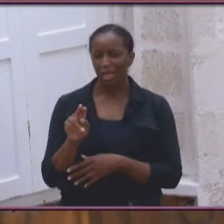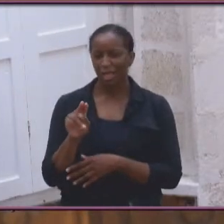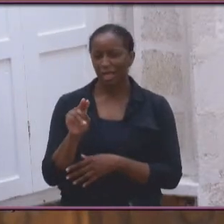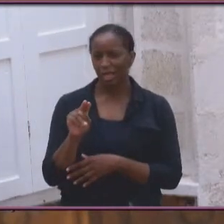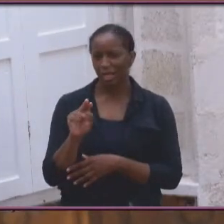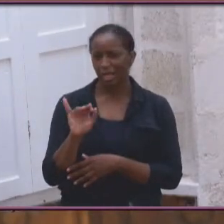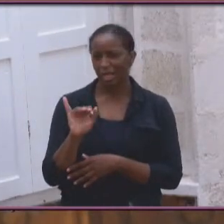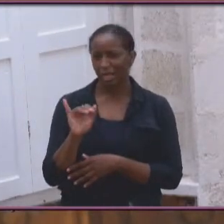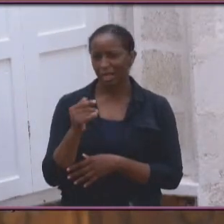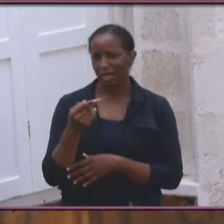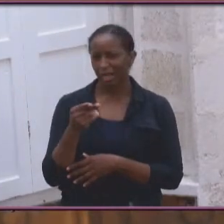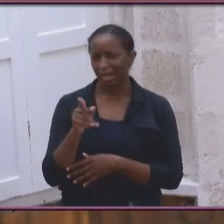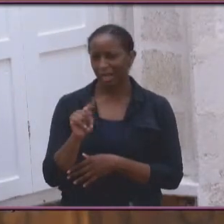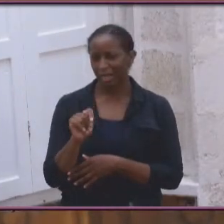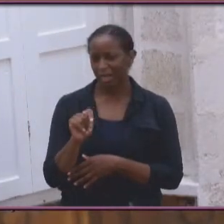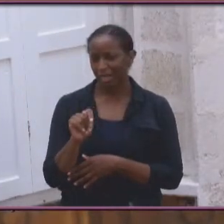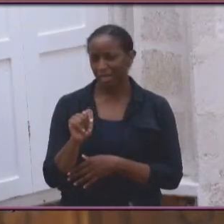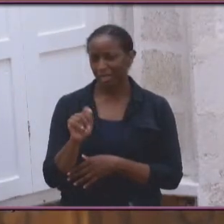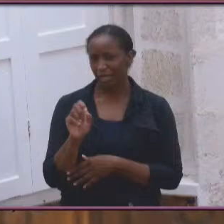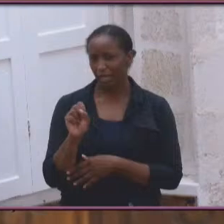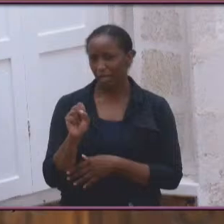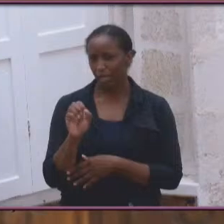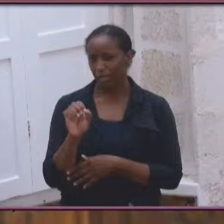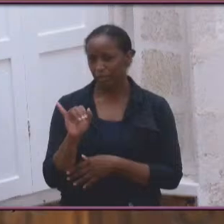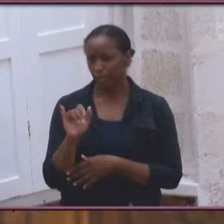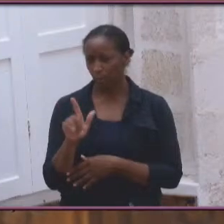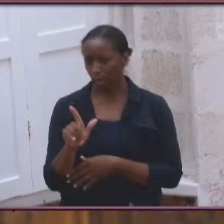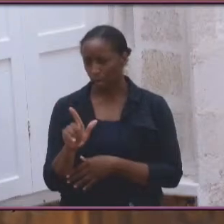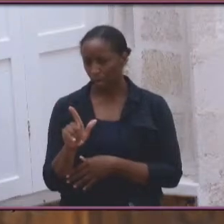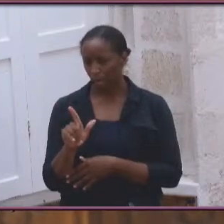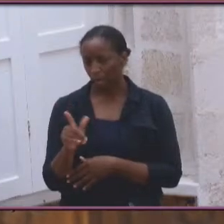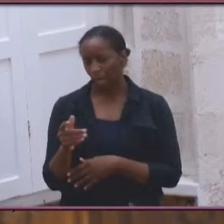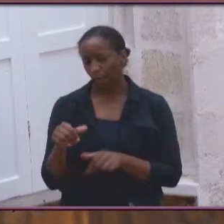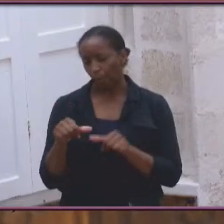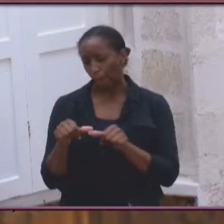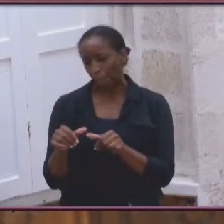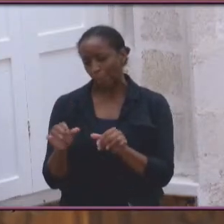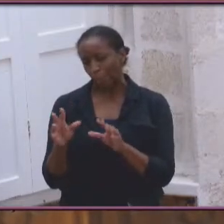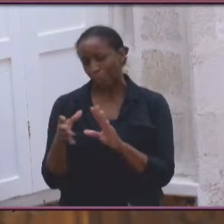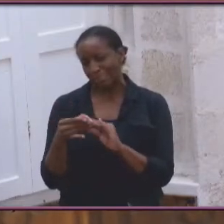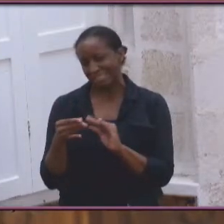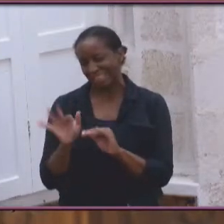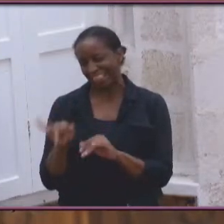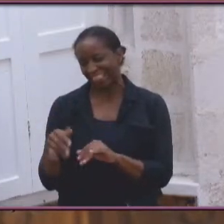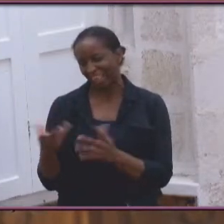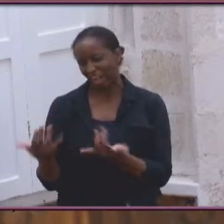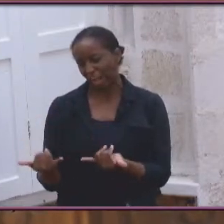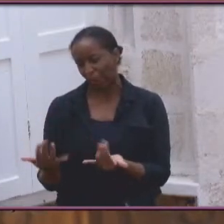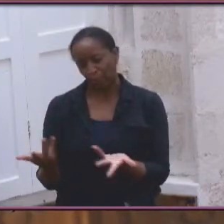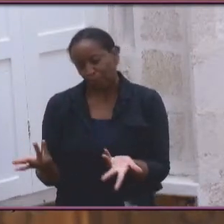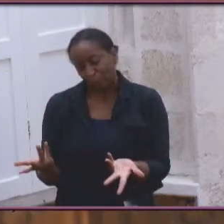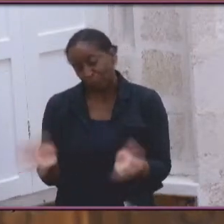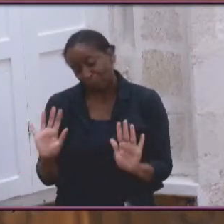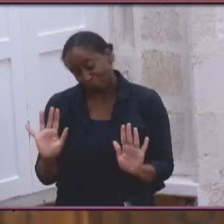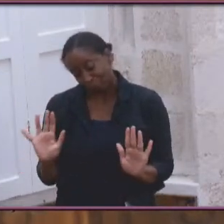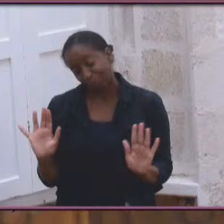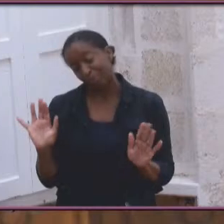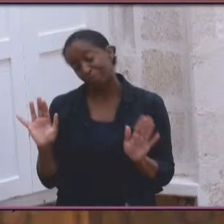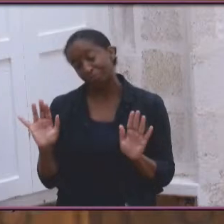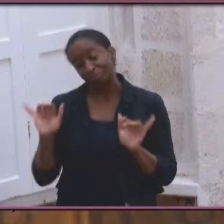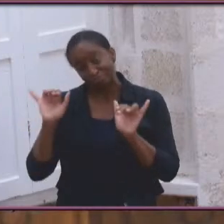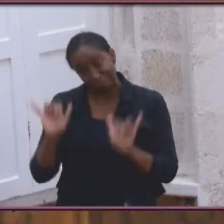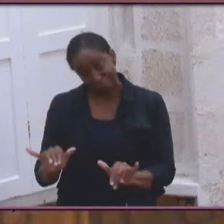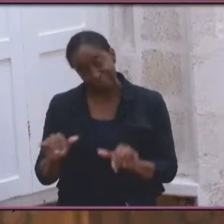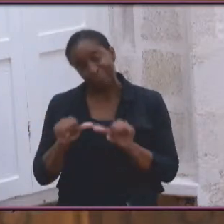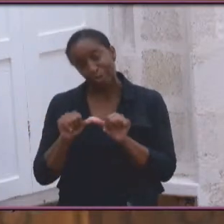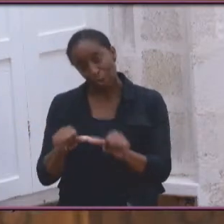But nevertheless, it's there. So there were a number of amendments, but most important in this act, it